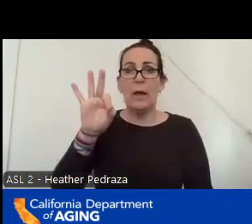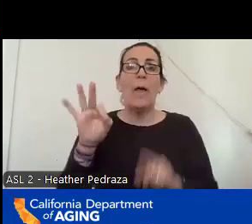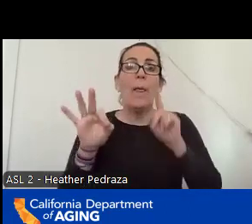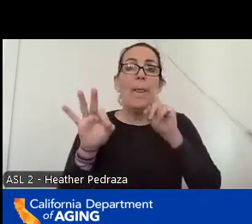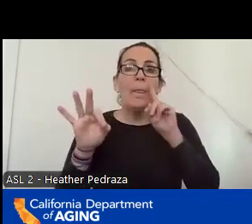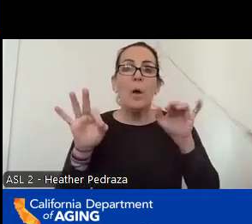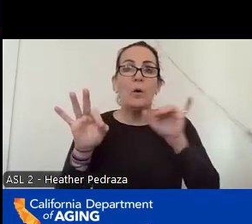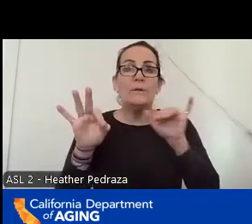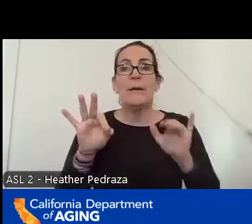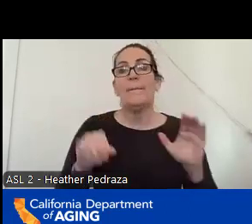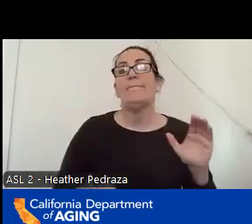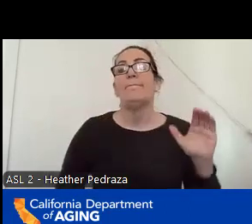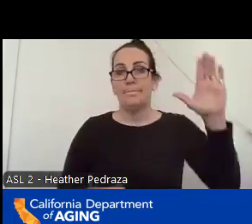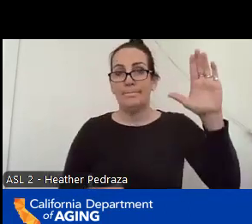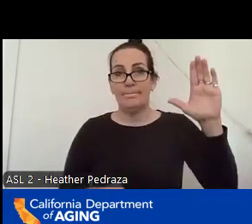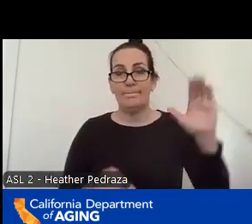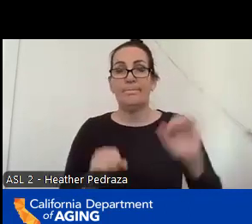line. Do note